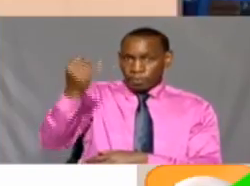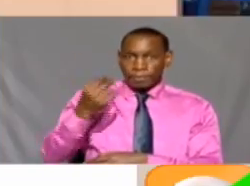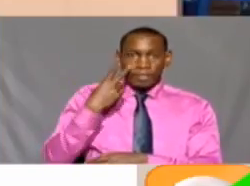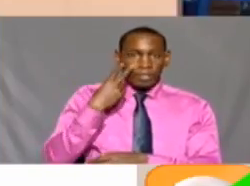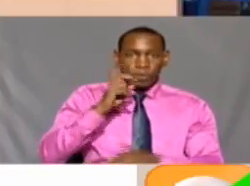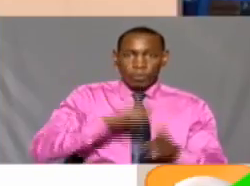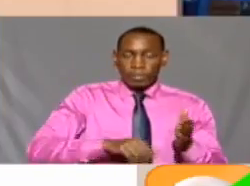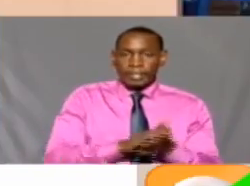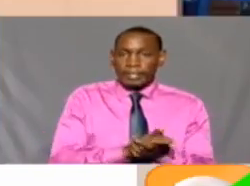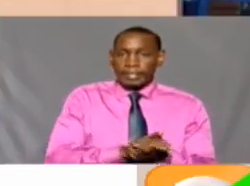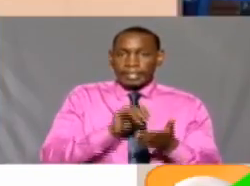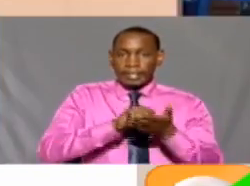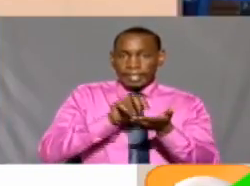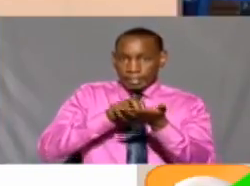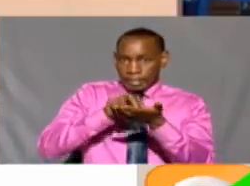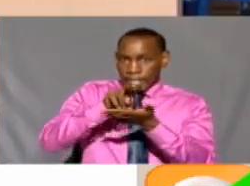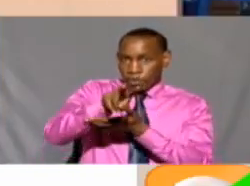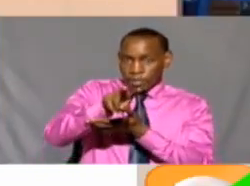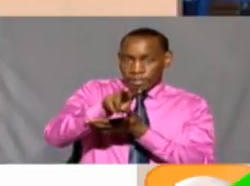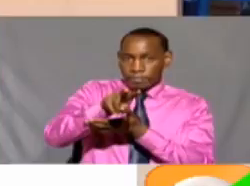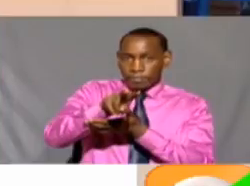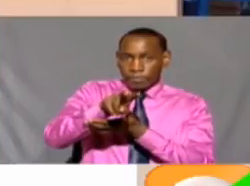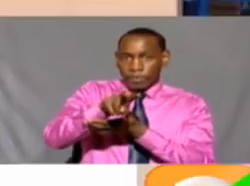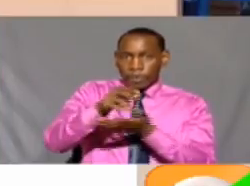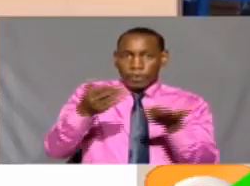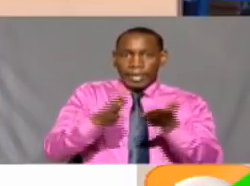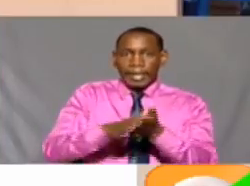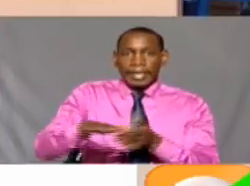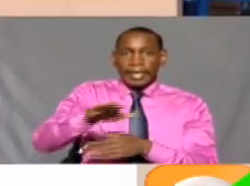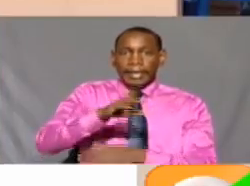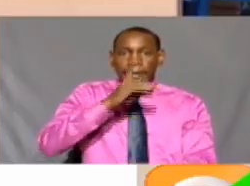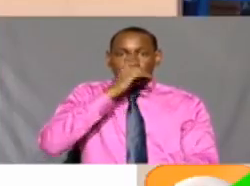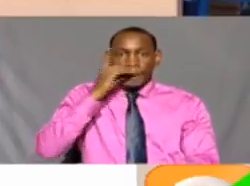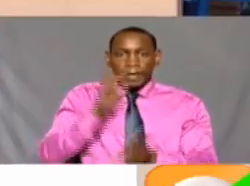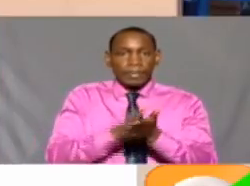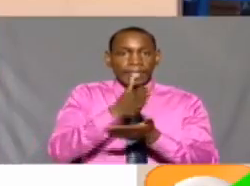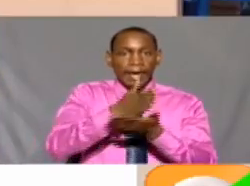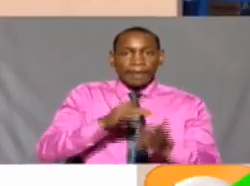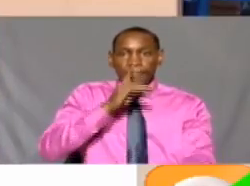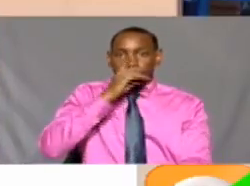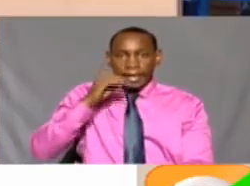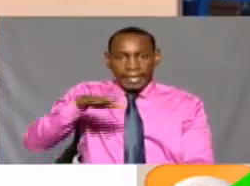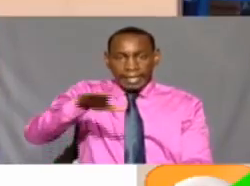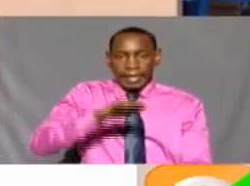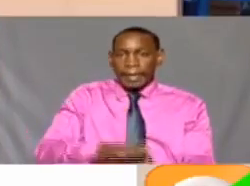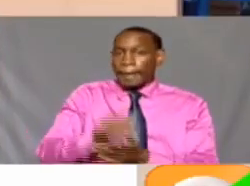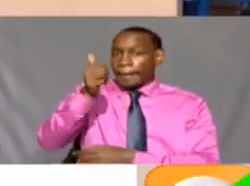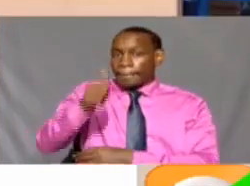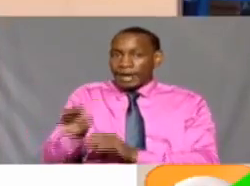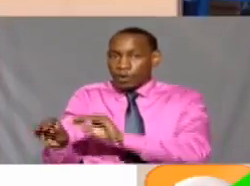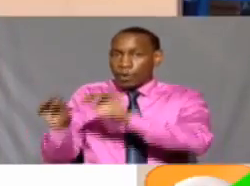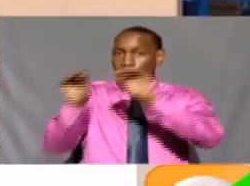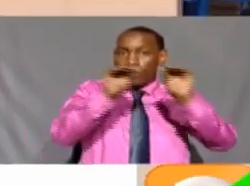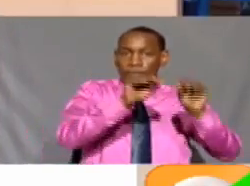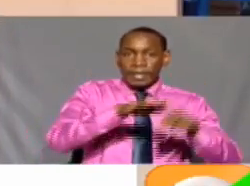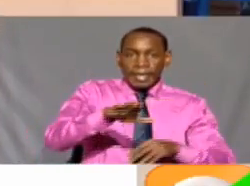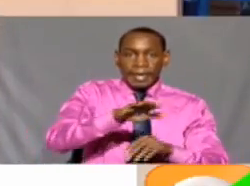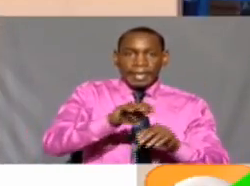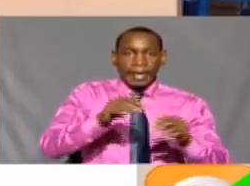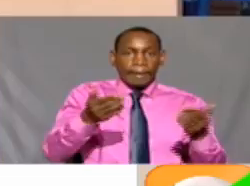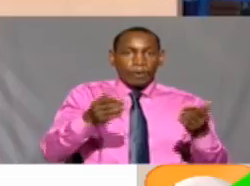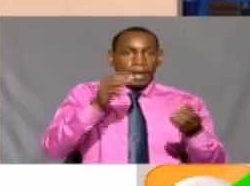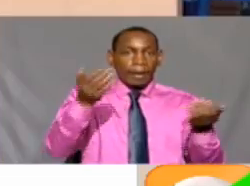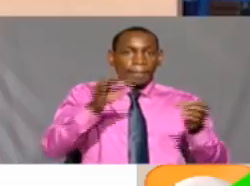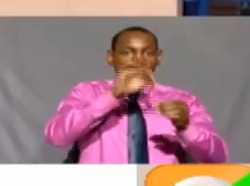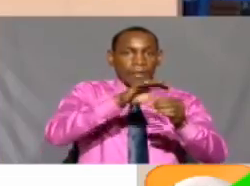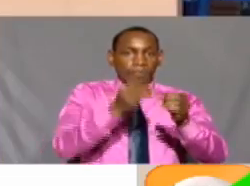that the locusts are mainly in the arid and semi-arid areas. So they are not yet started moving to the high potential